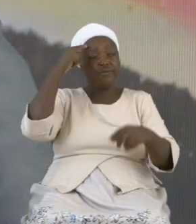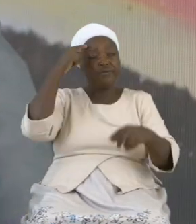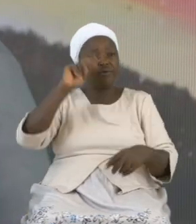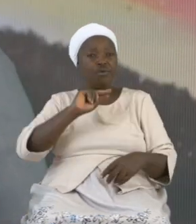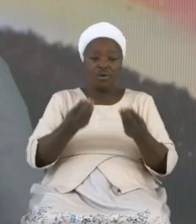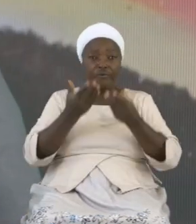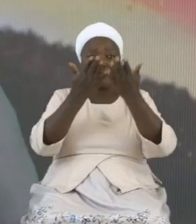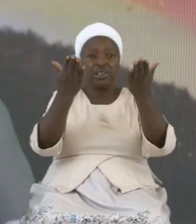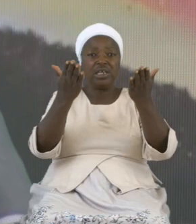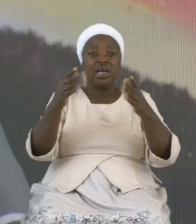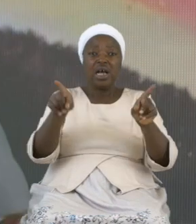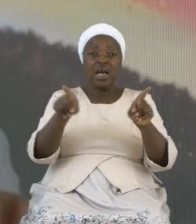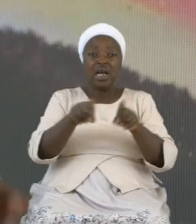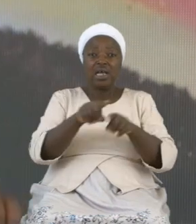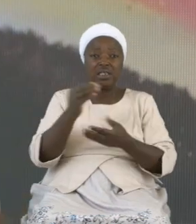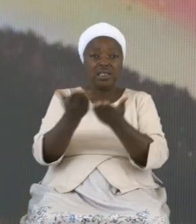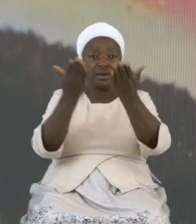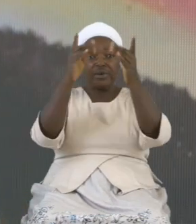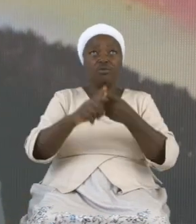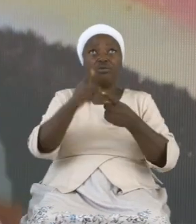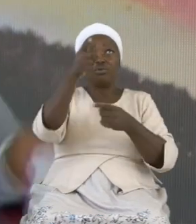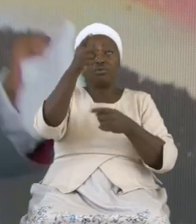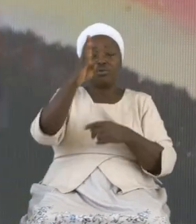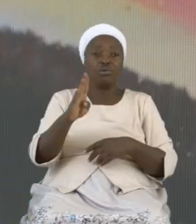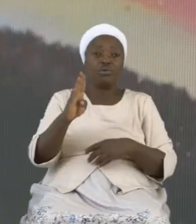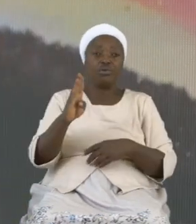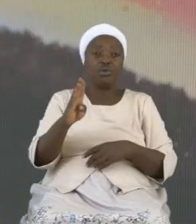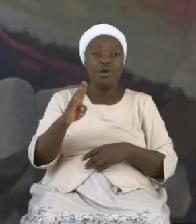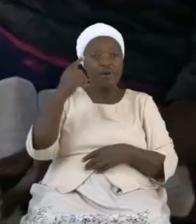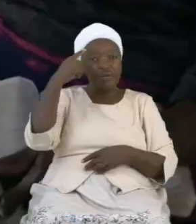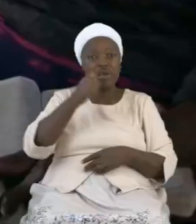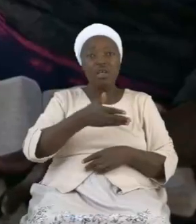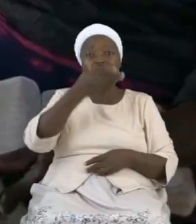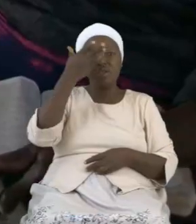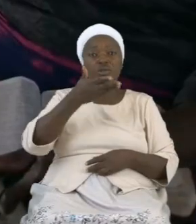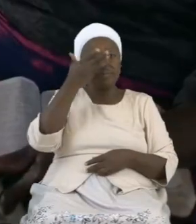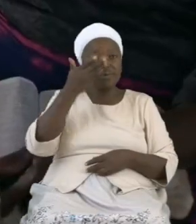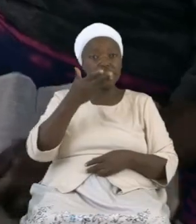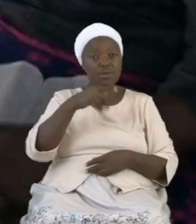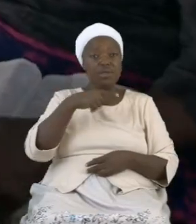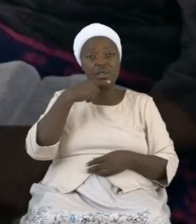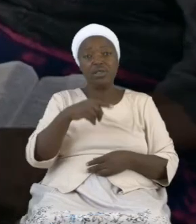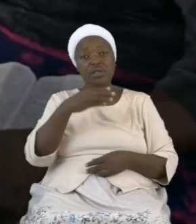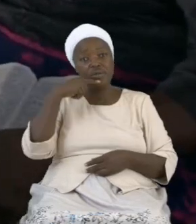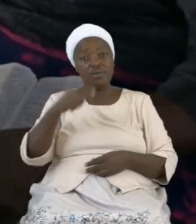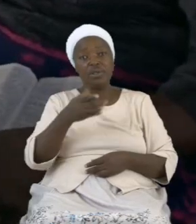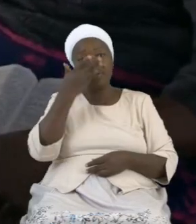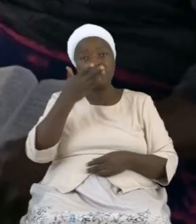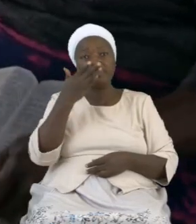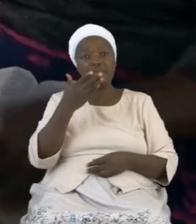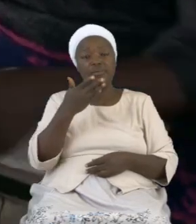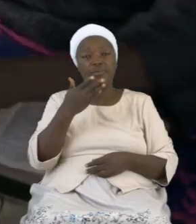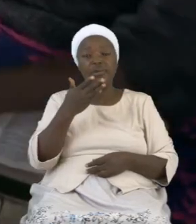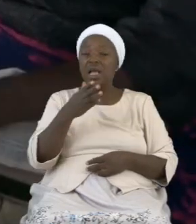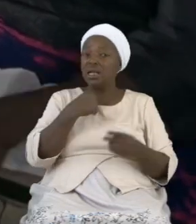a sacrifice to God for a sweet smelling savor. And then in